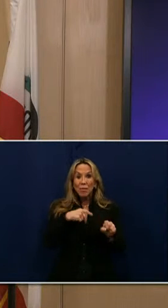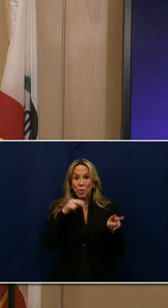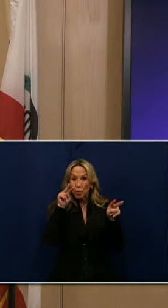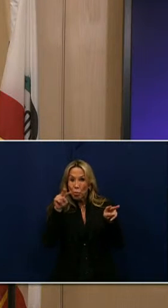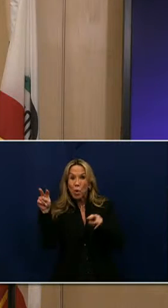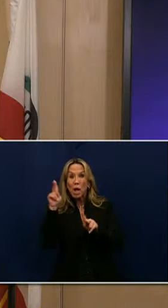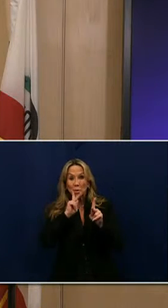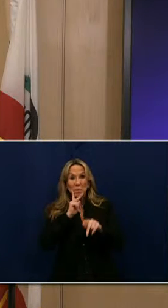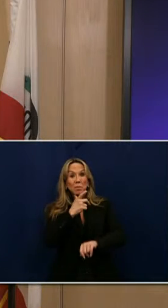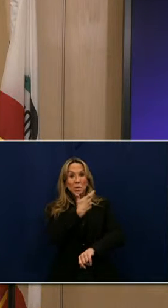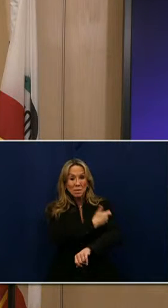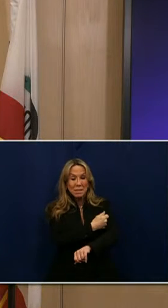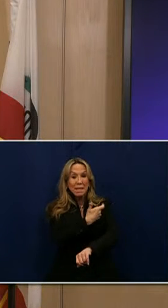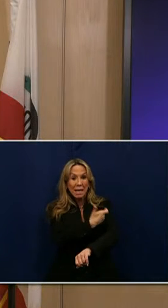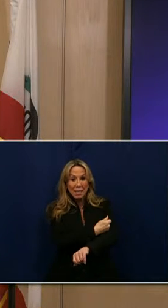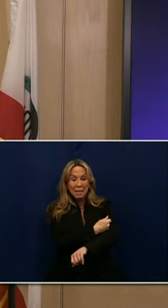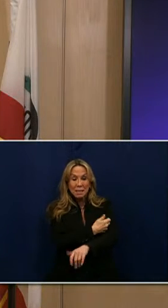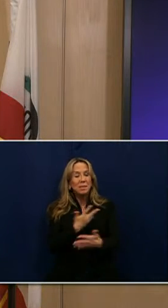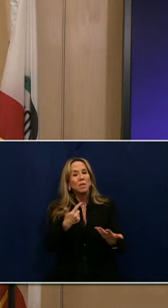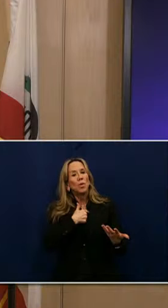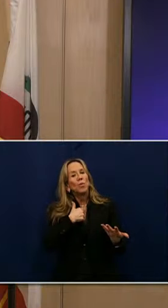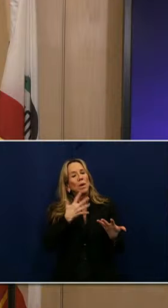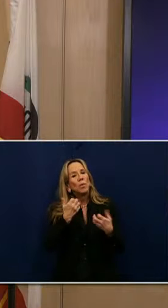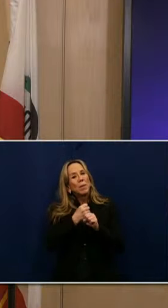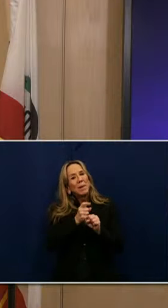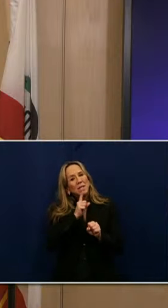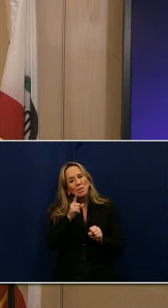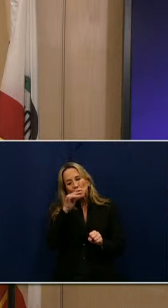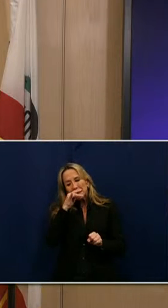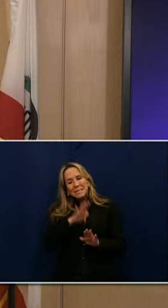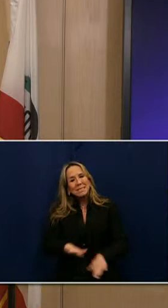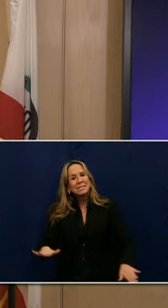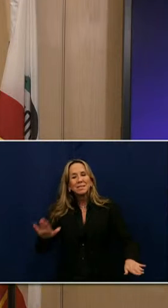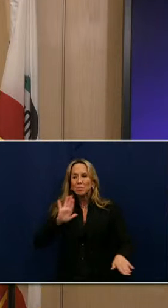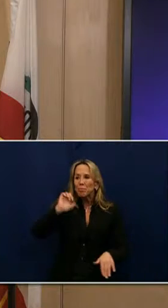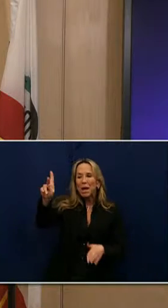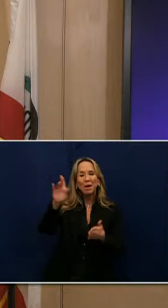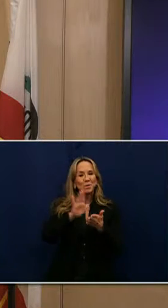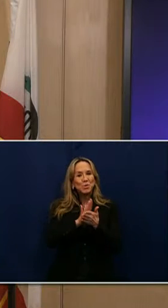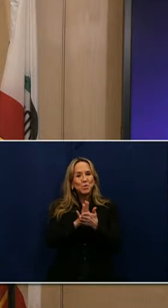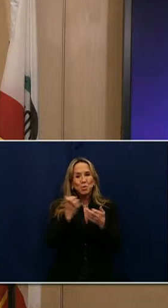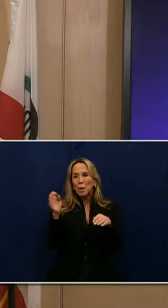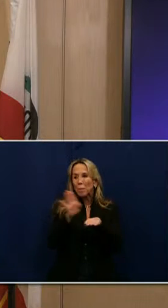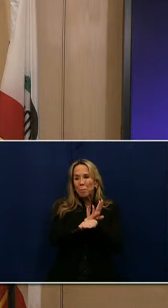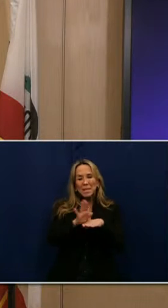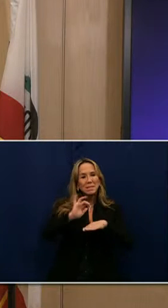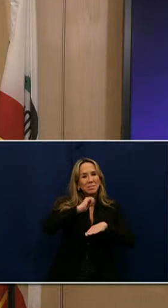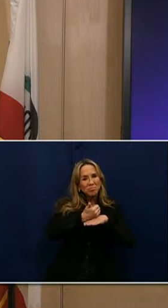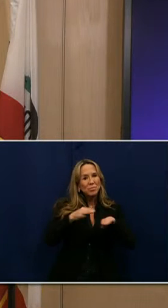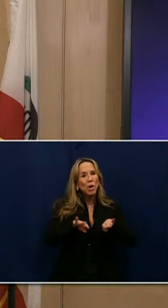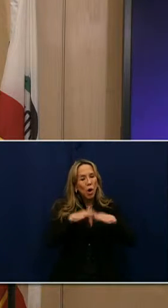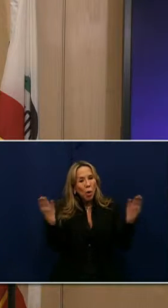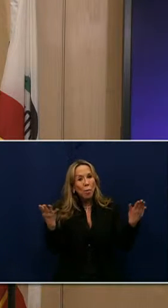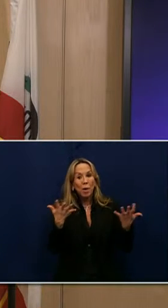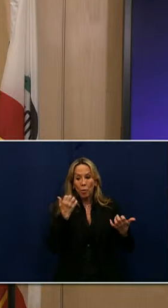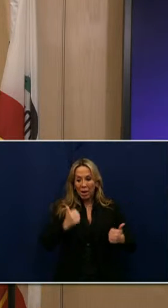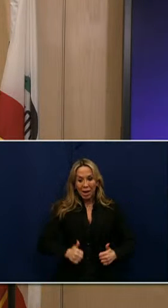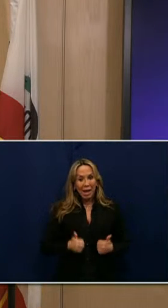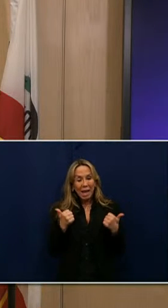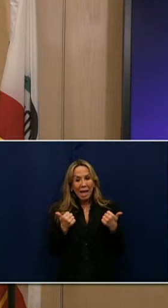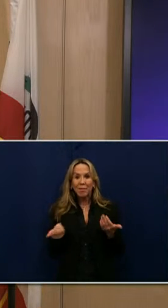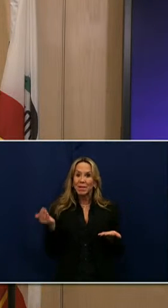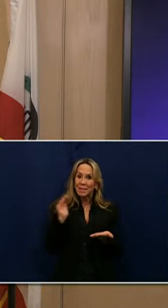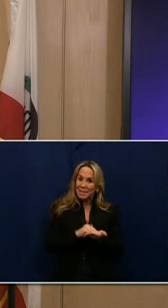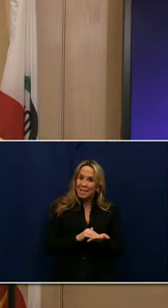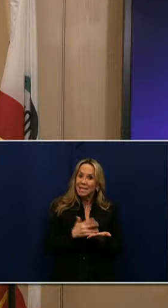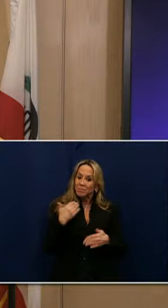it, you know, we're all going to be faced with the reality that we want to get our kids back in school. We want to get our businesses back open. We want to get life